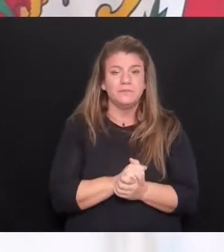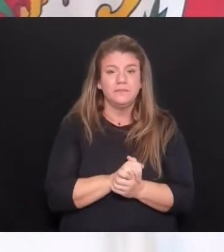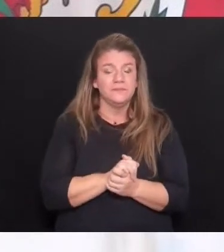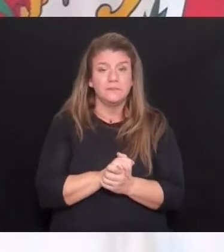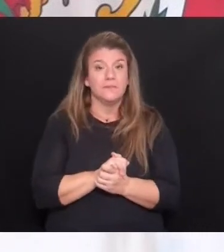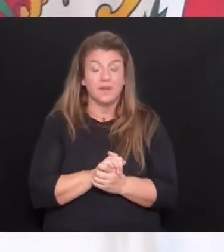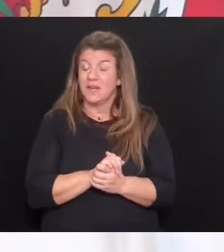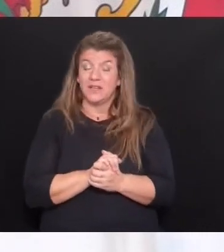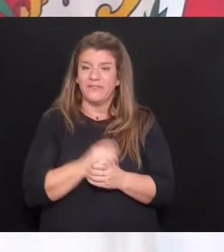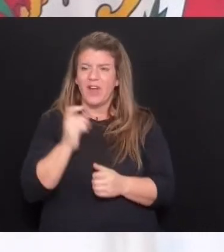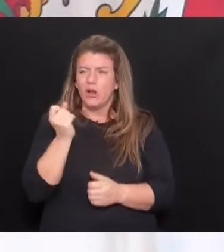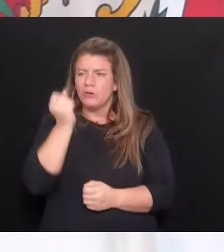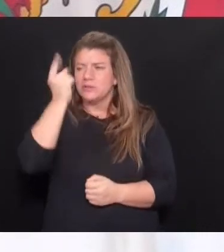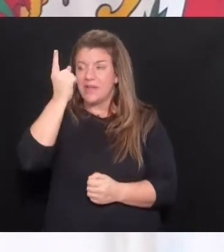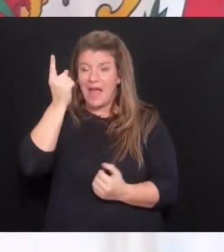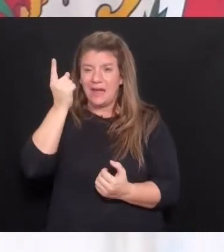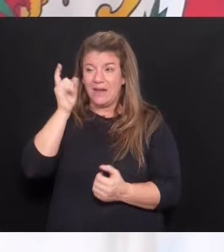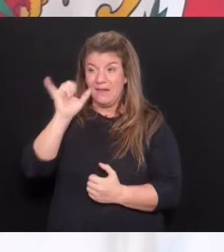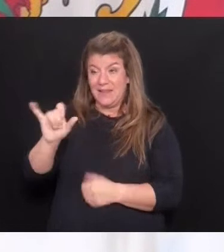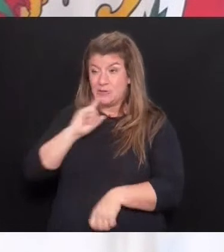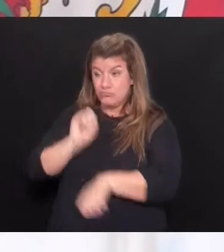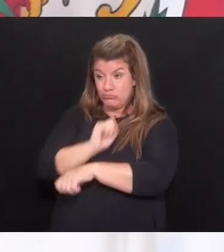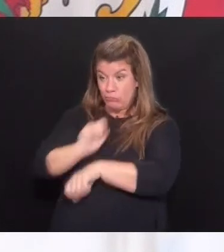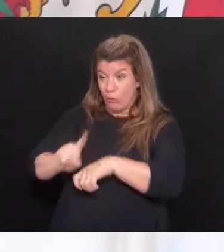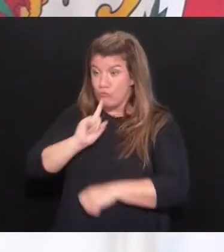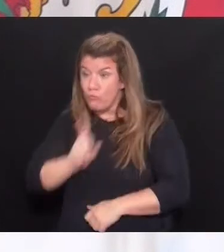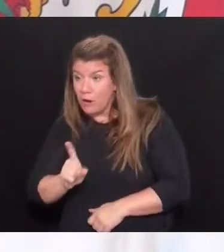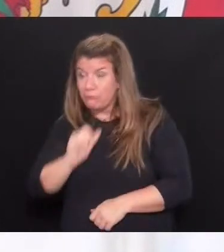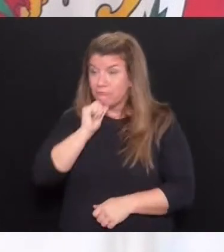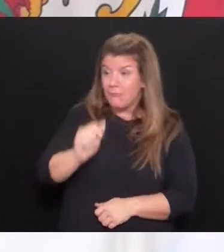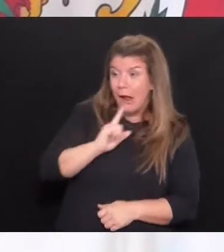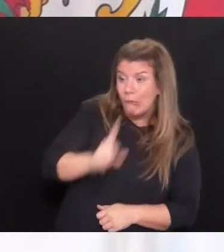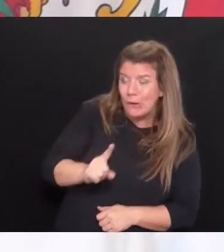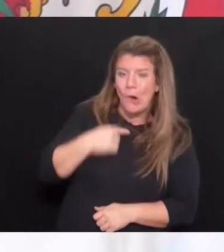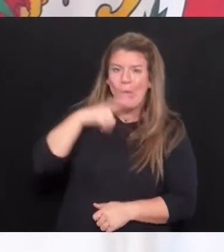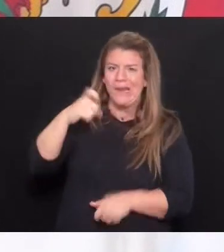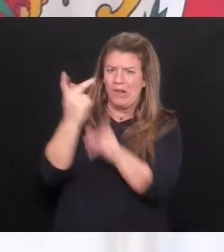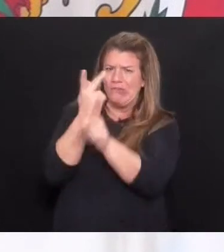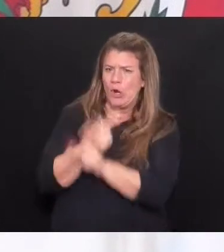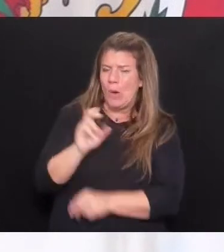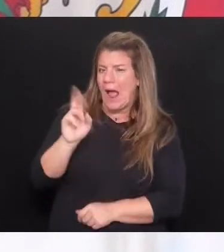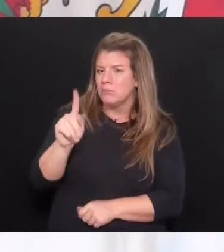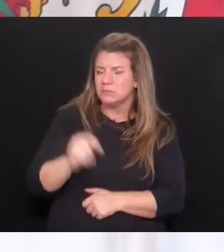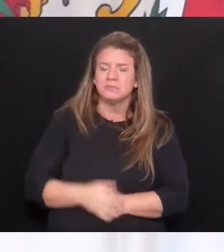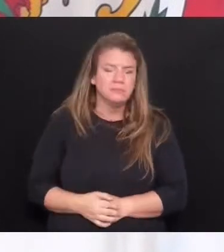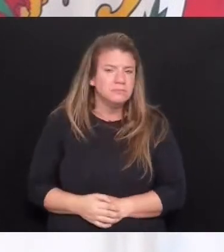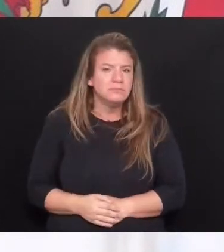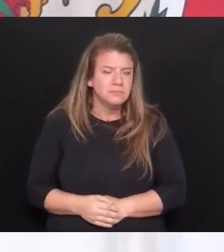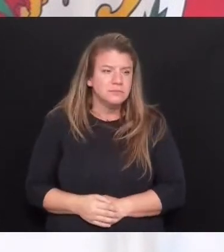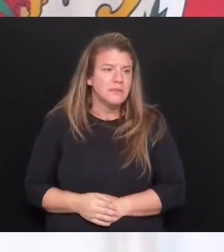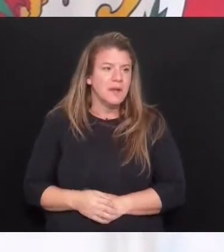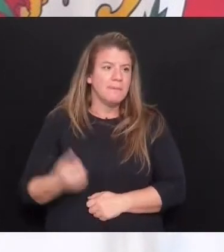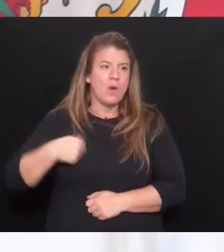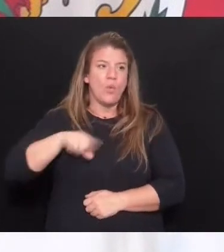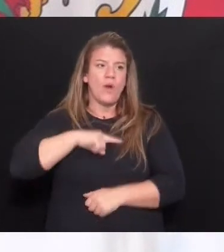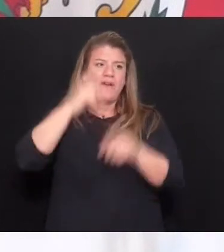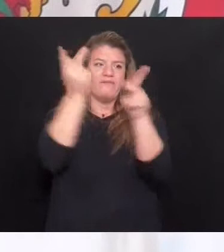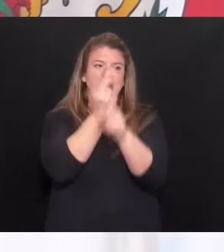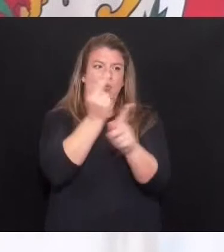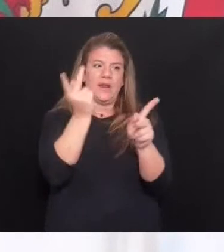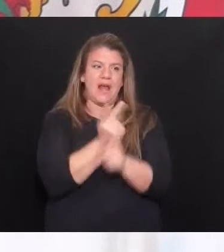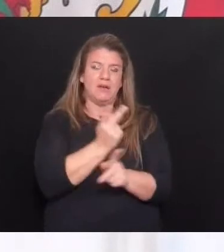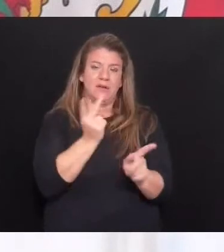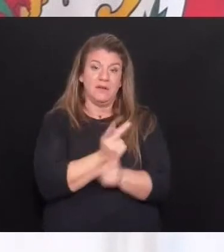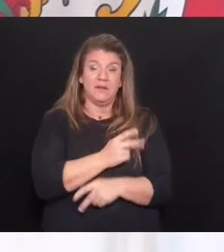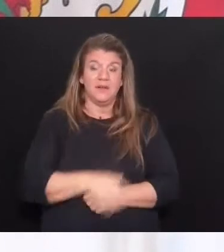to the bottom of it to see if it's real or not real. But we're getting to the bottom of it right now. We